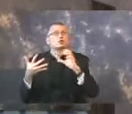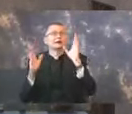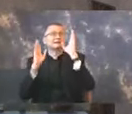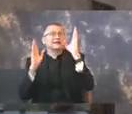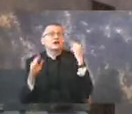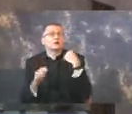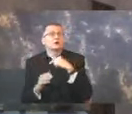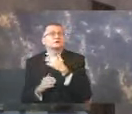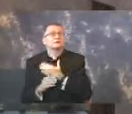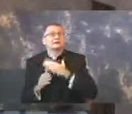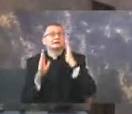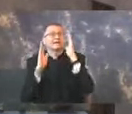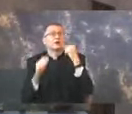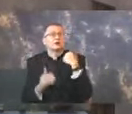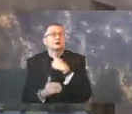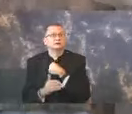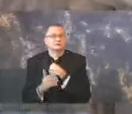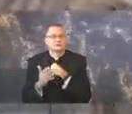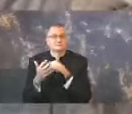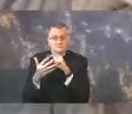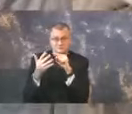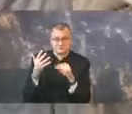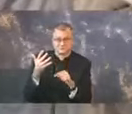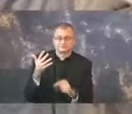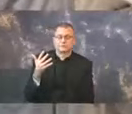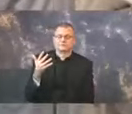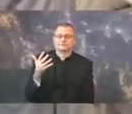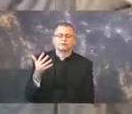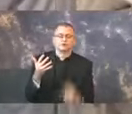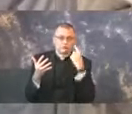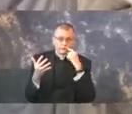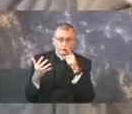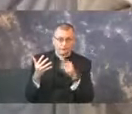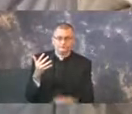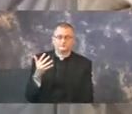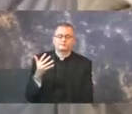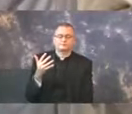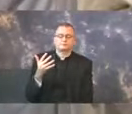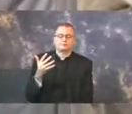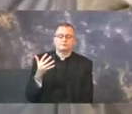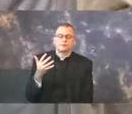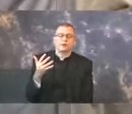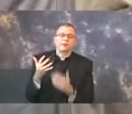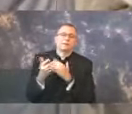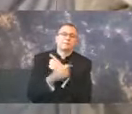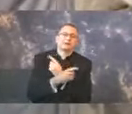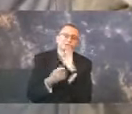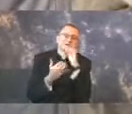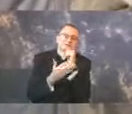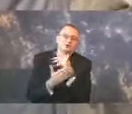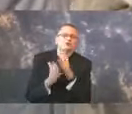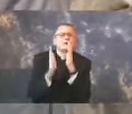Christ, graciously hear us. As for you, dearest sons and daughters, pray for your